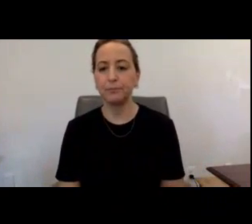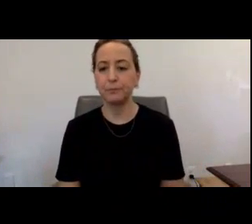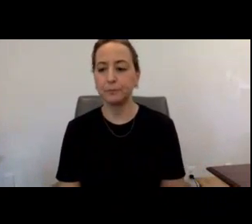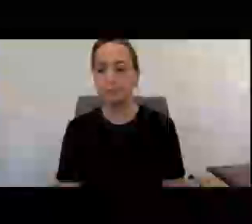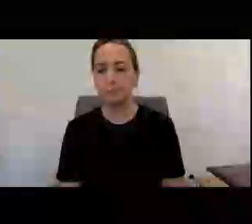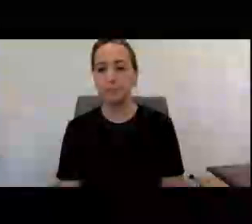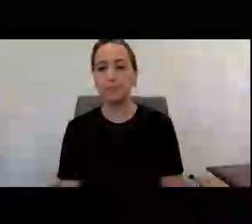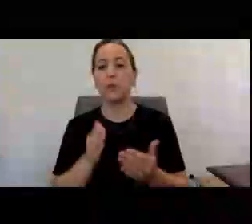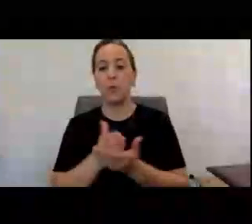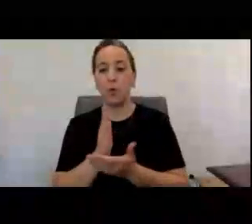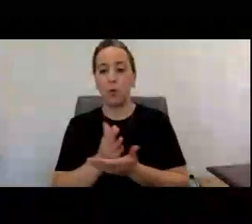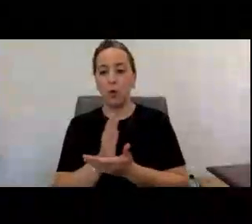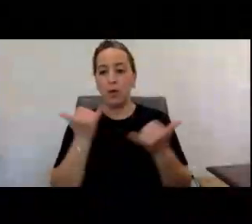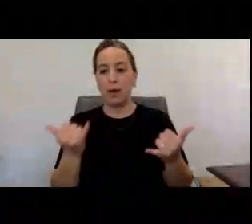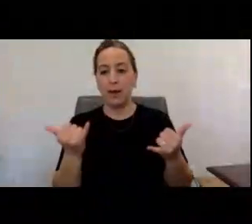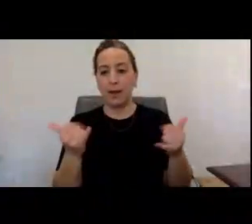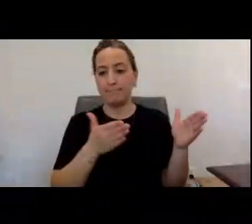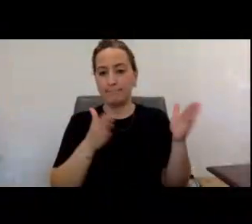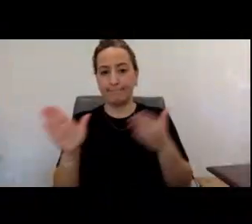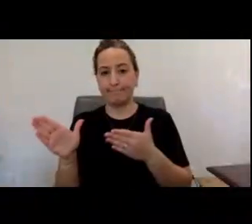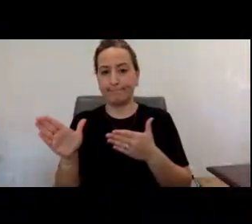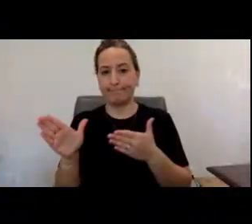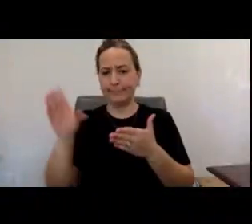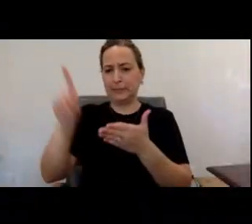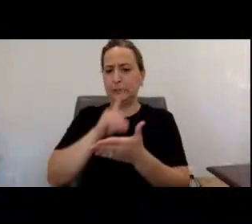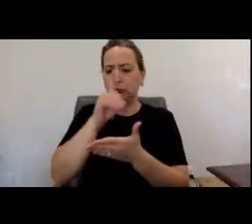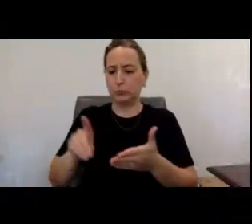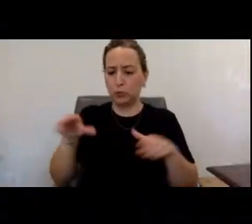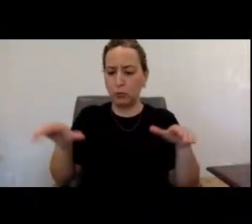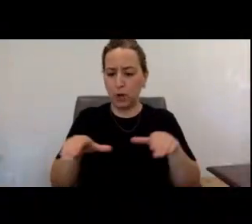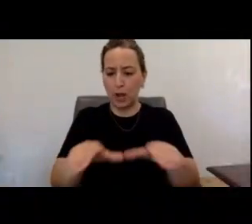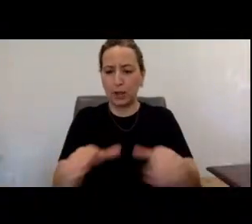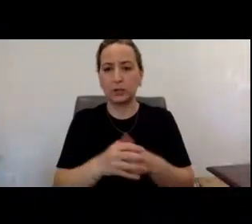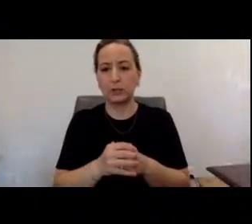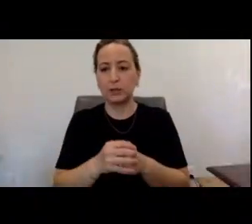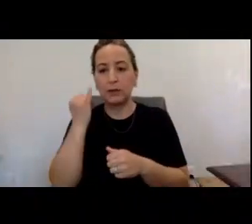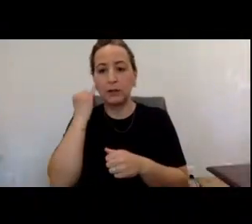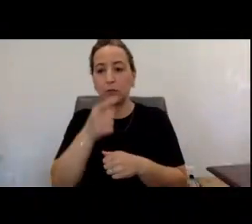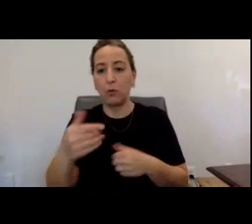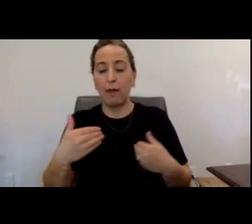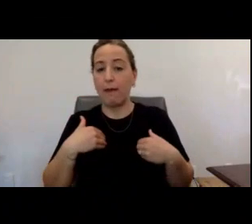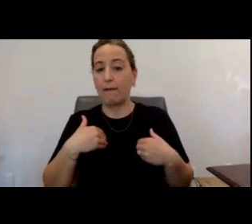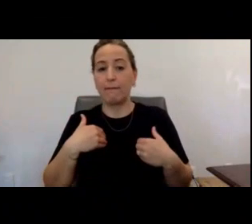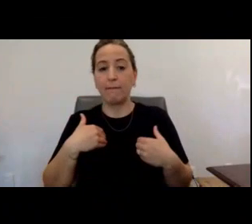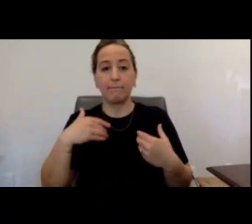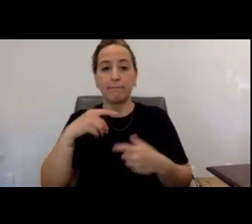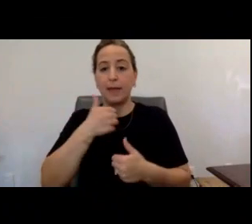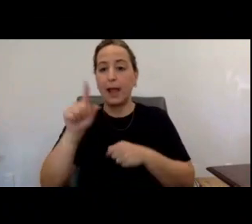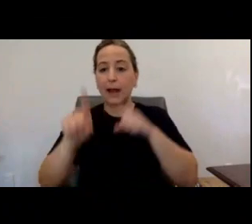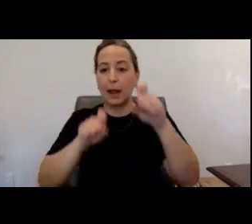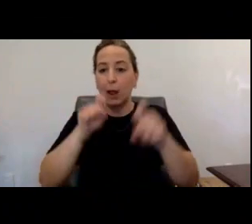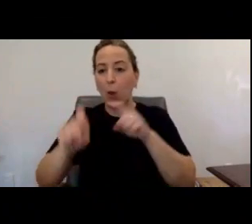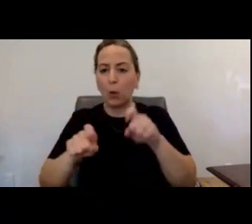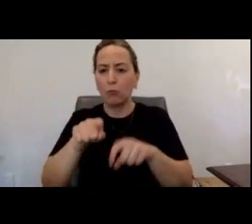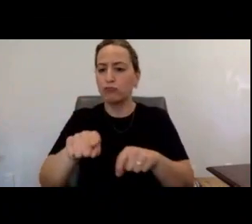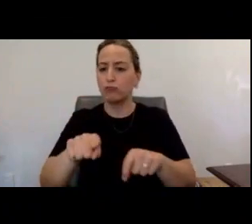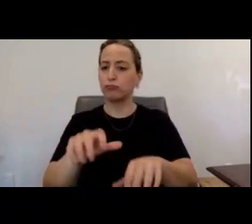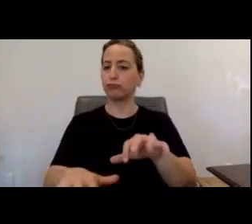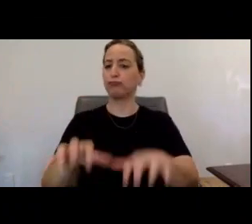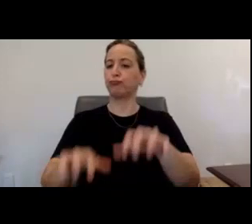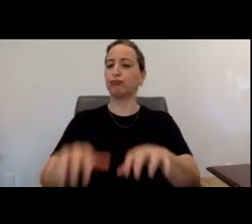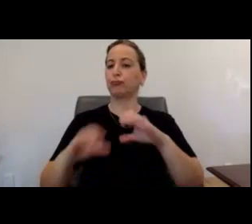All right, so now we're going to move on to discriminatory actions. If anyone has additional questions about protected classes, you can feel free to pop that in the chat. We'll get to as